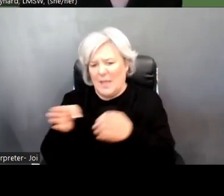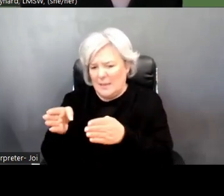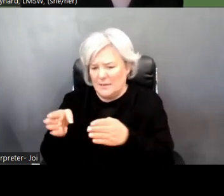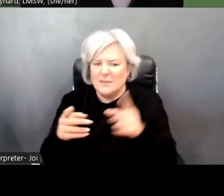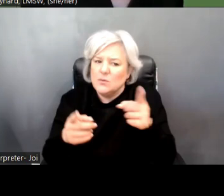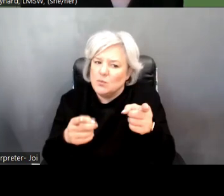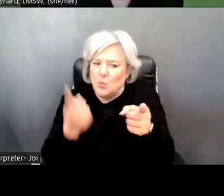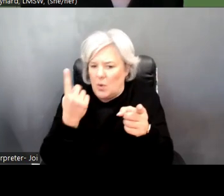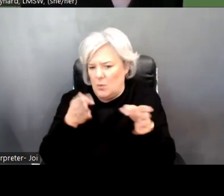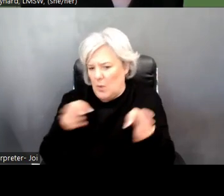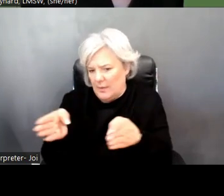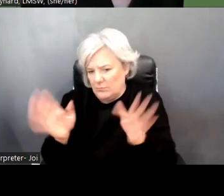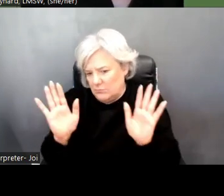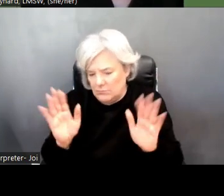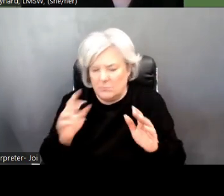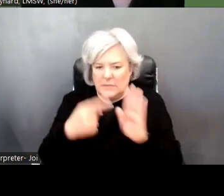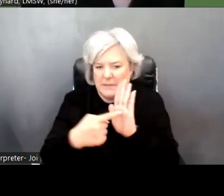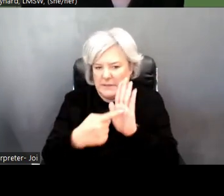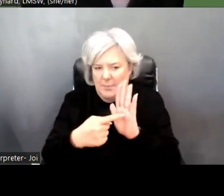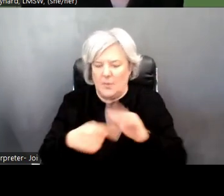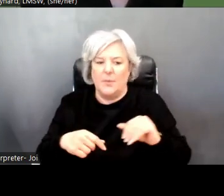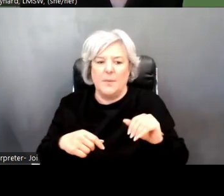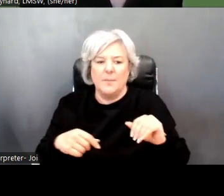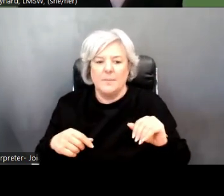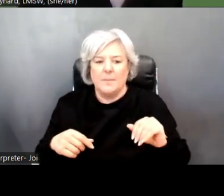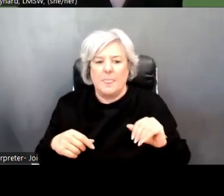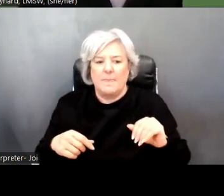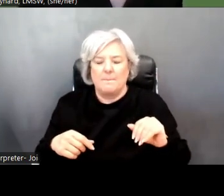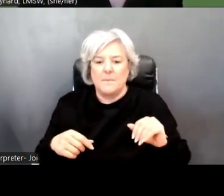just one, just a real easy example.